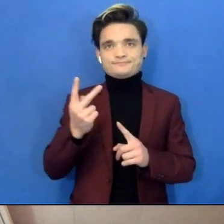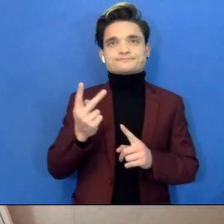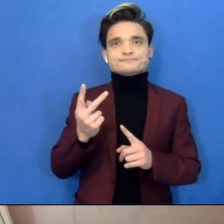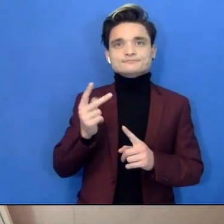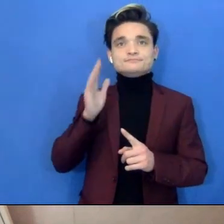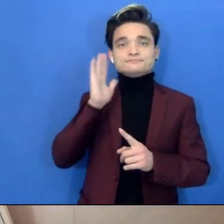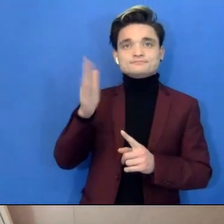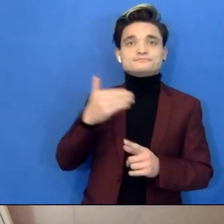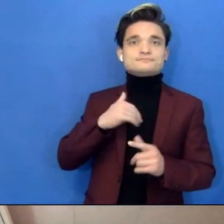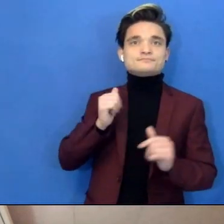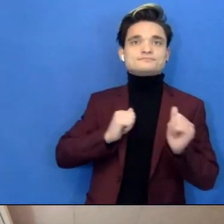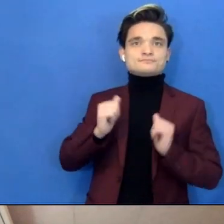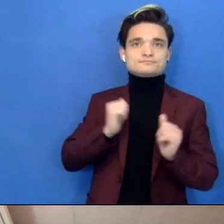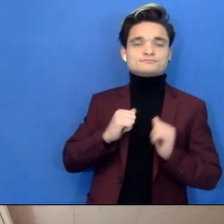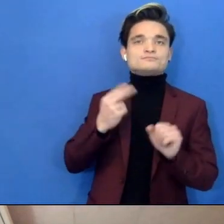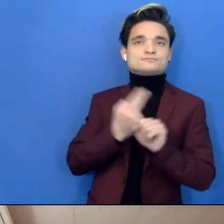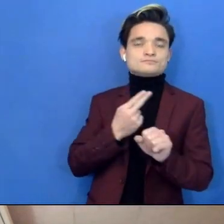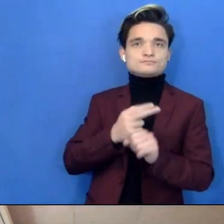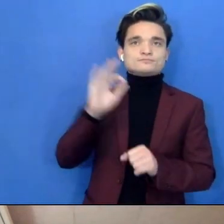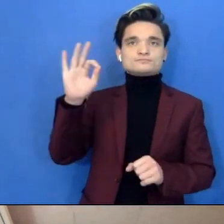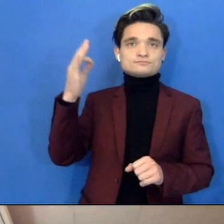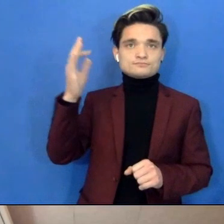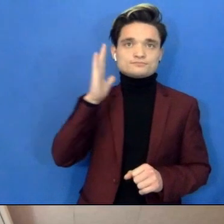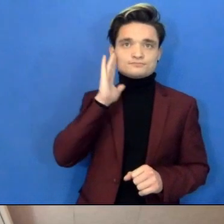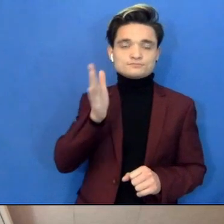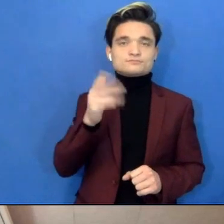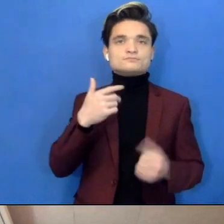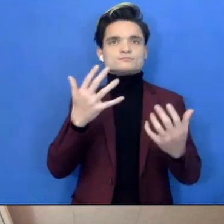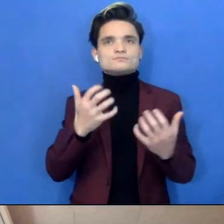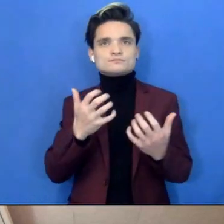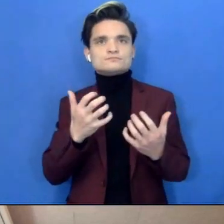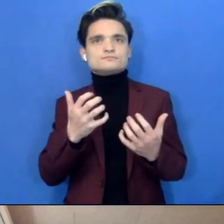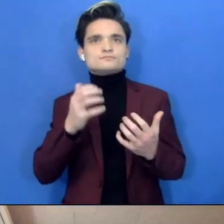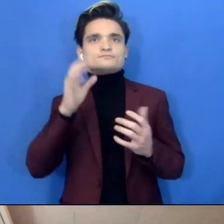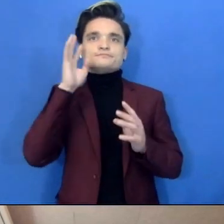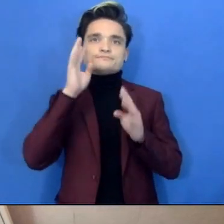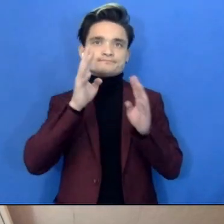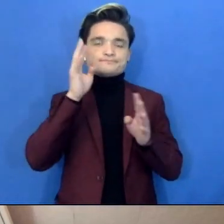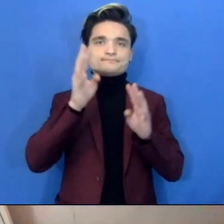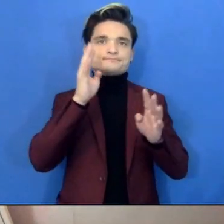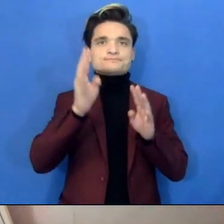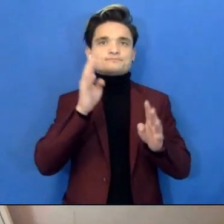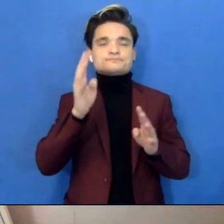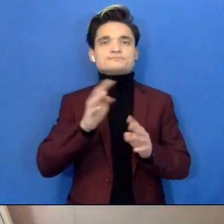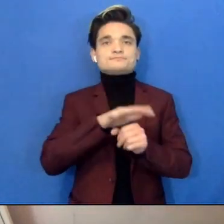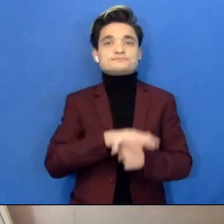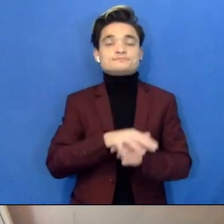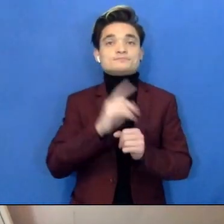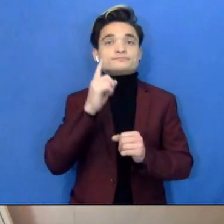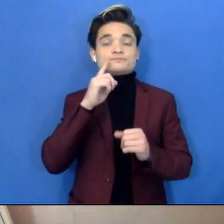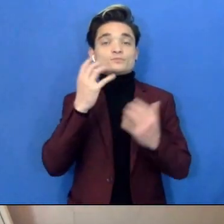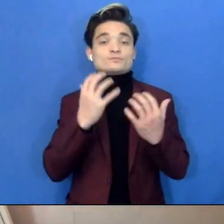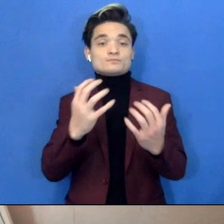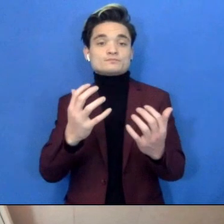So we're not going to play the same type of character that I would play in English or Felipe would be in Spanish, because we know part of